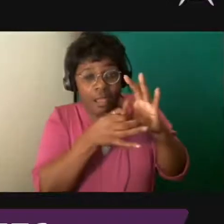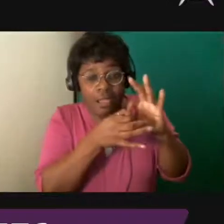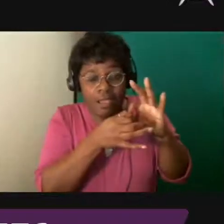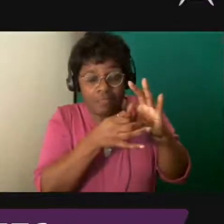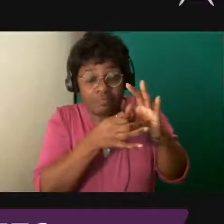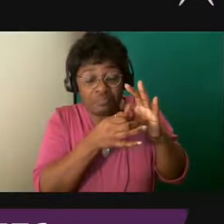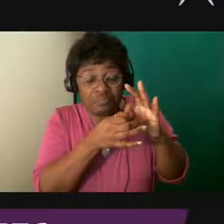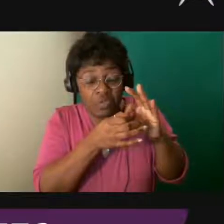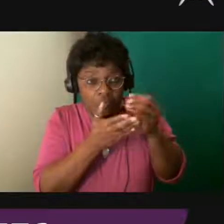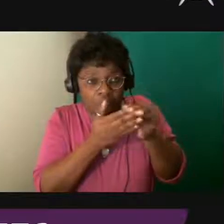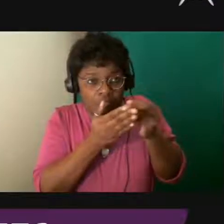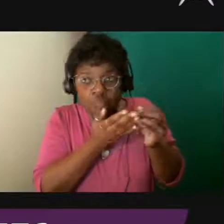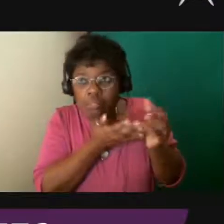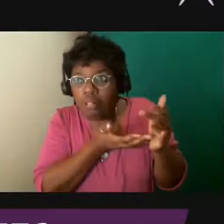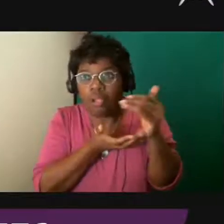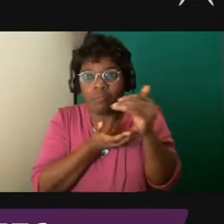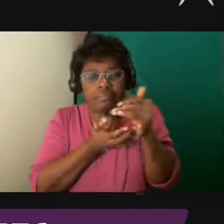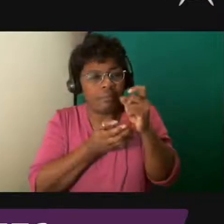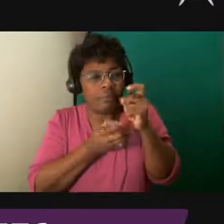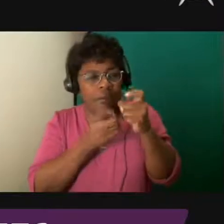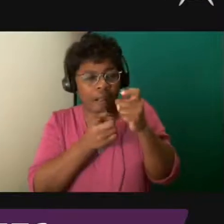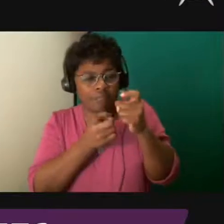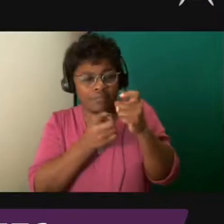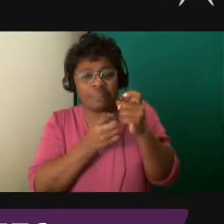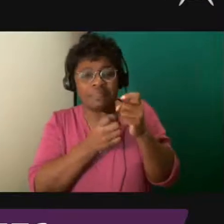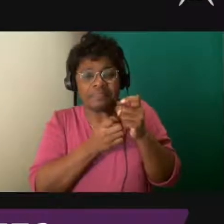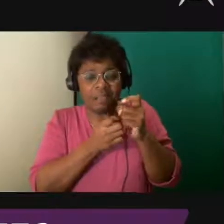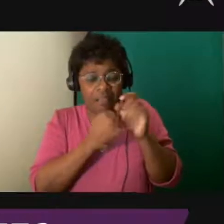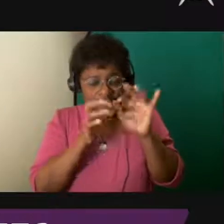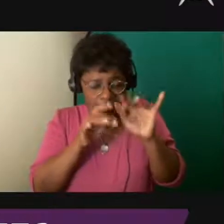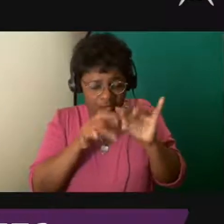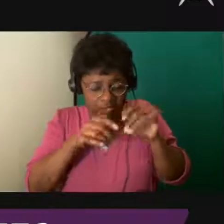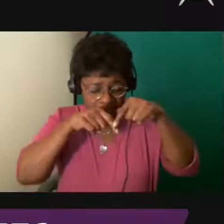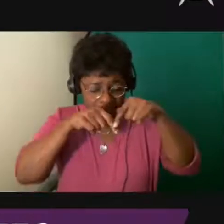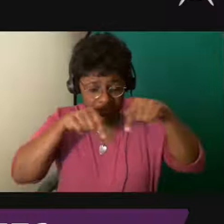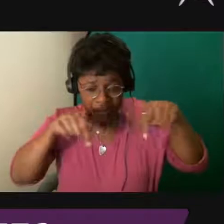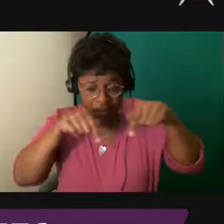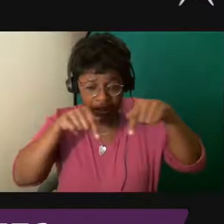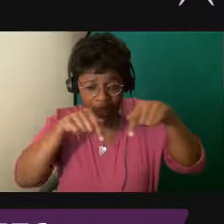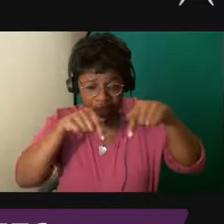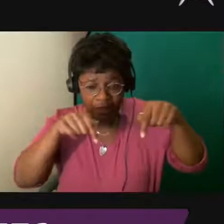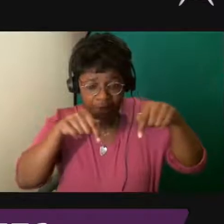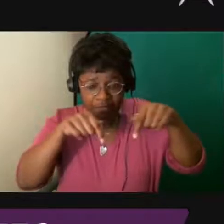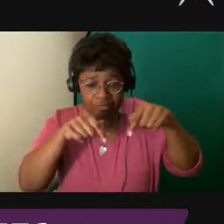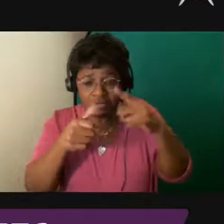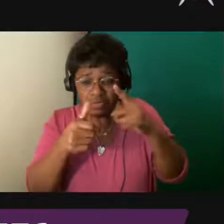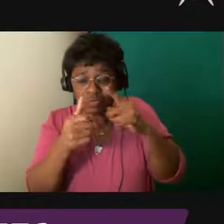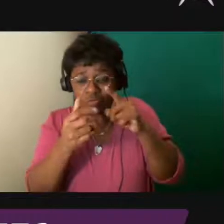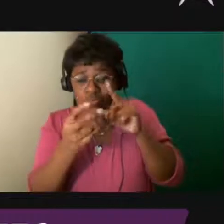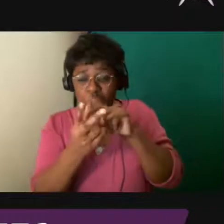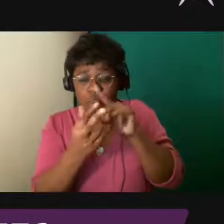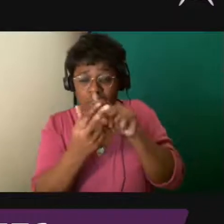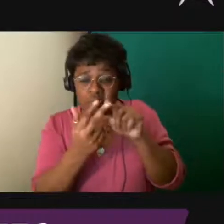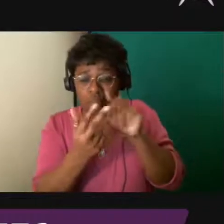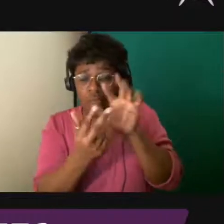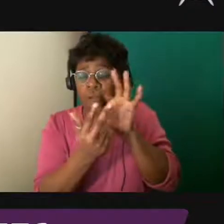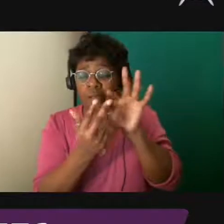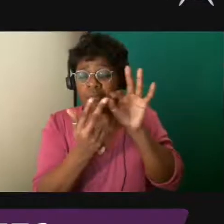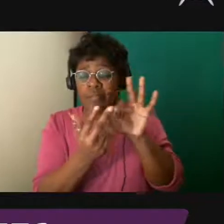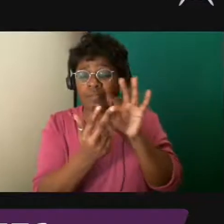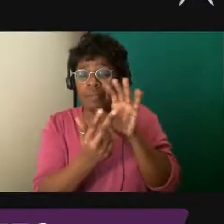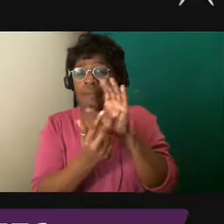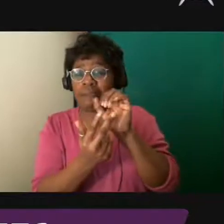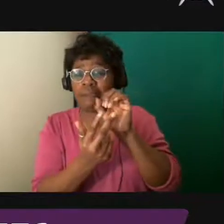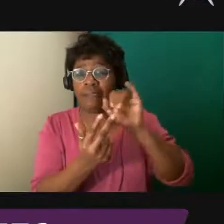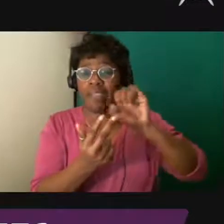through contribution, right below us is right there. You can give using Cash App, Raz Mobile, or